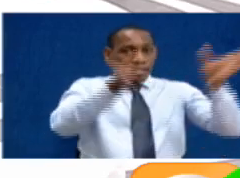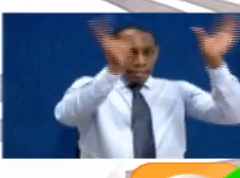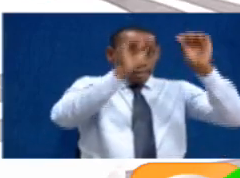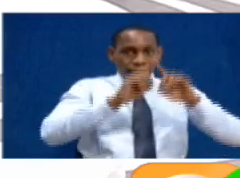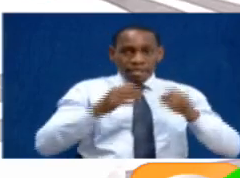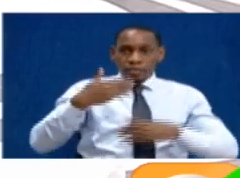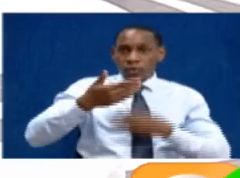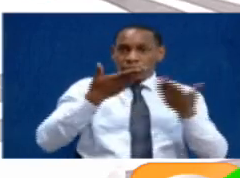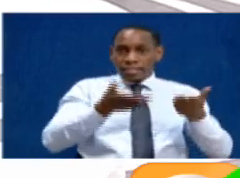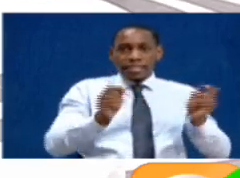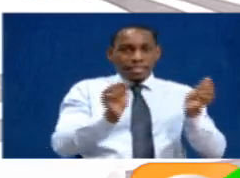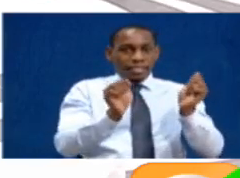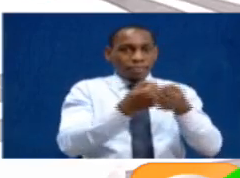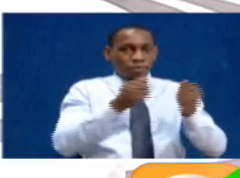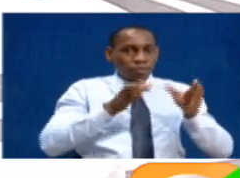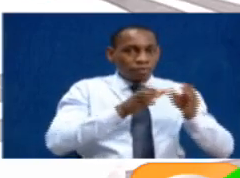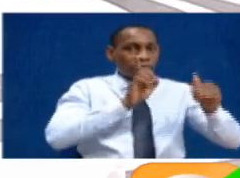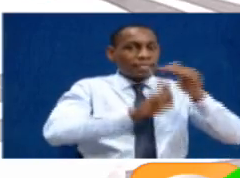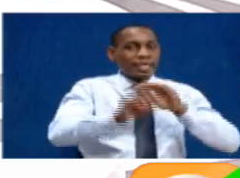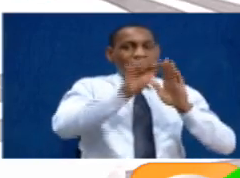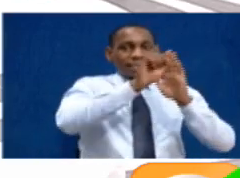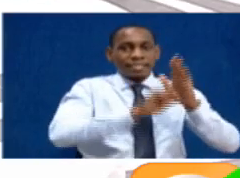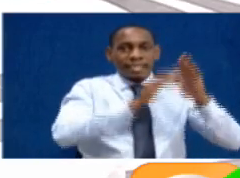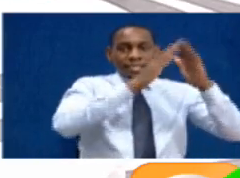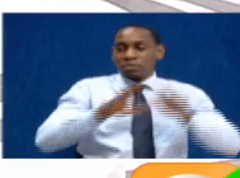are always here. You cannot force your way to state house.